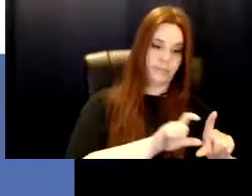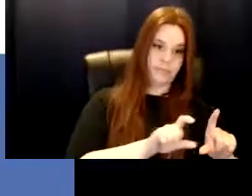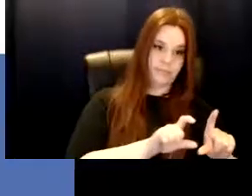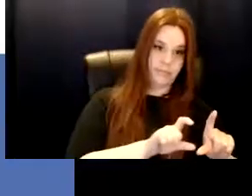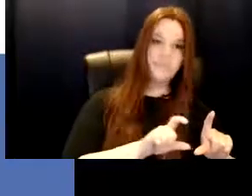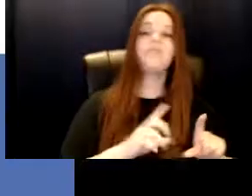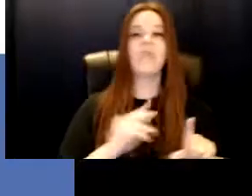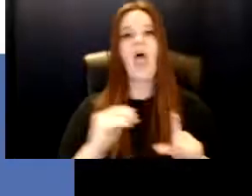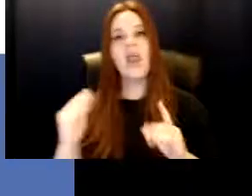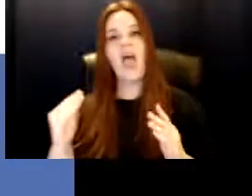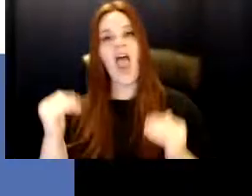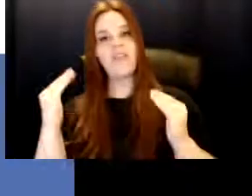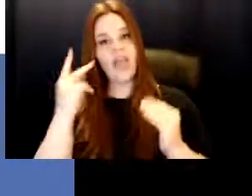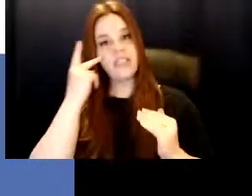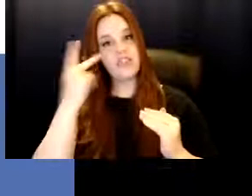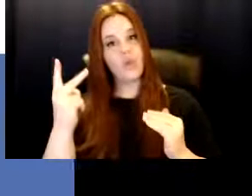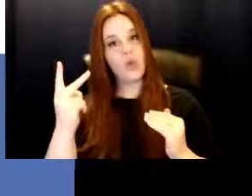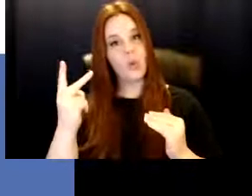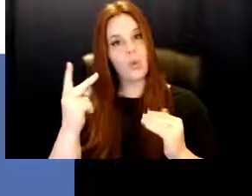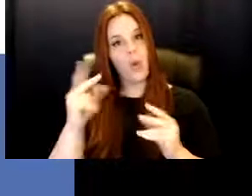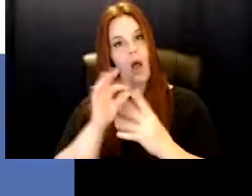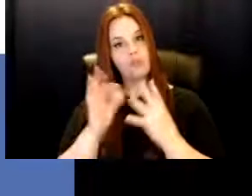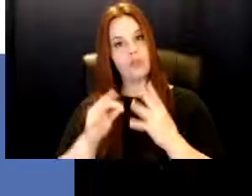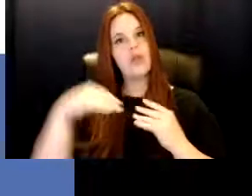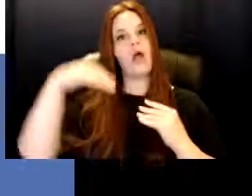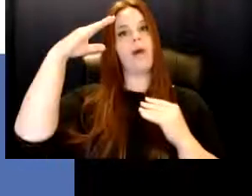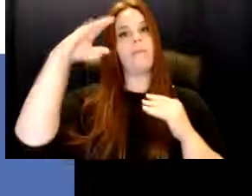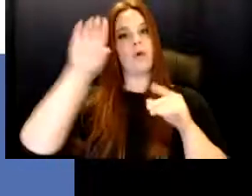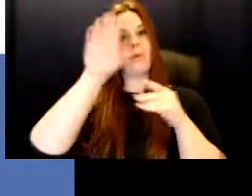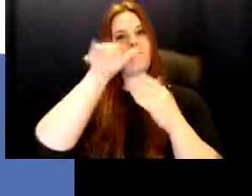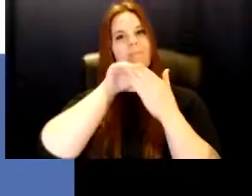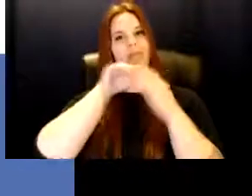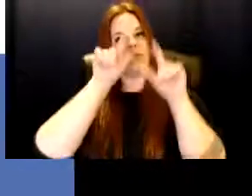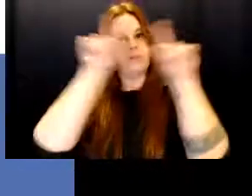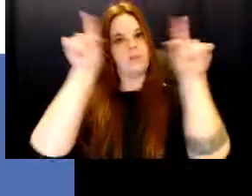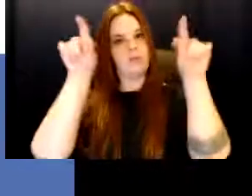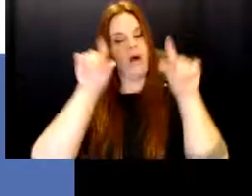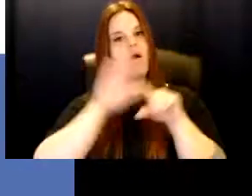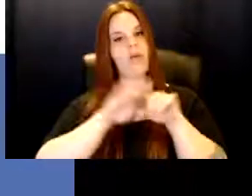the advanced view options are on the top middle of the screen. Next slide.